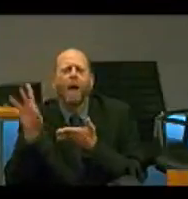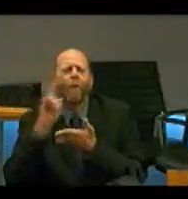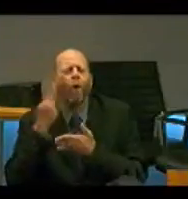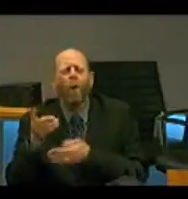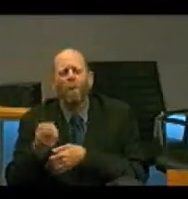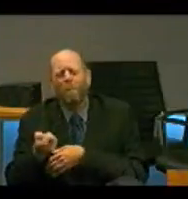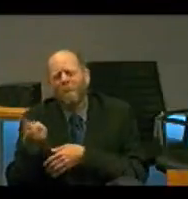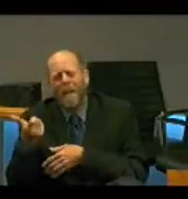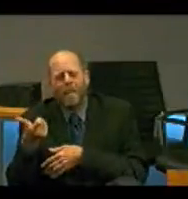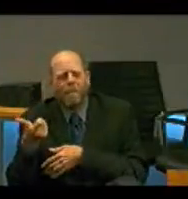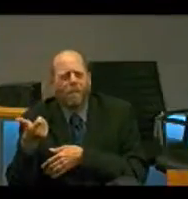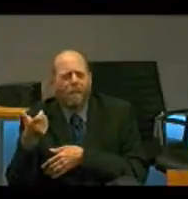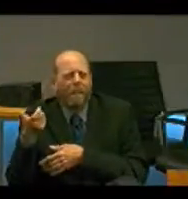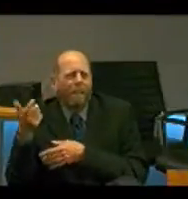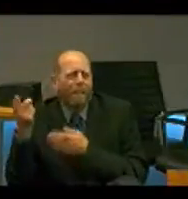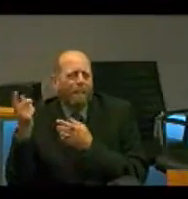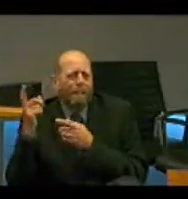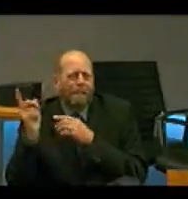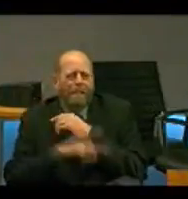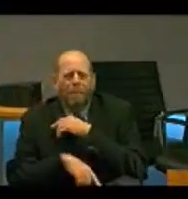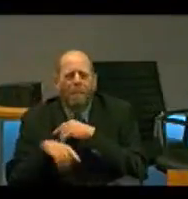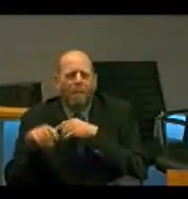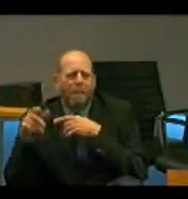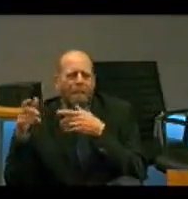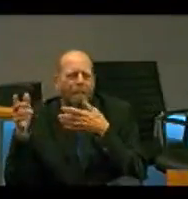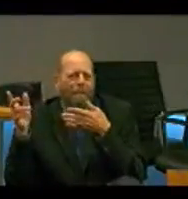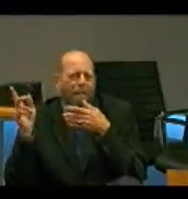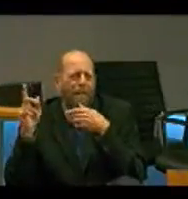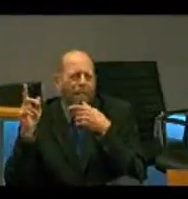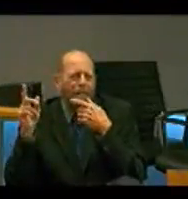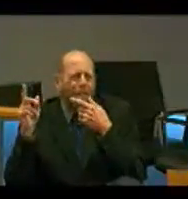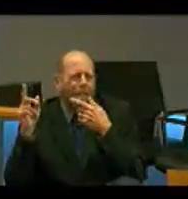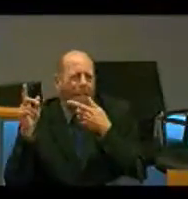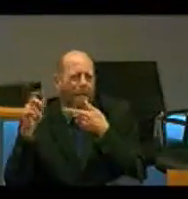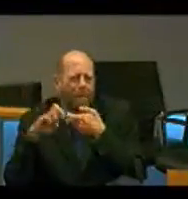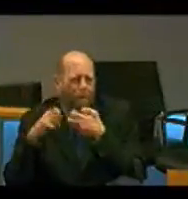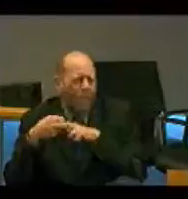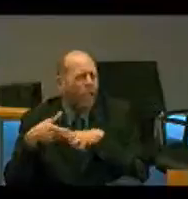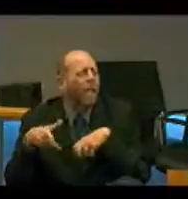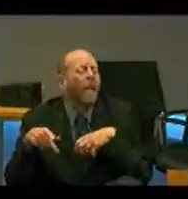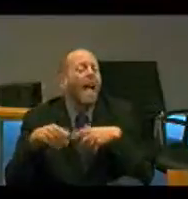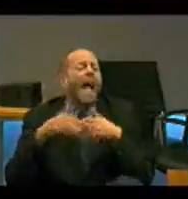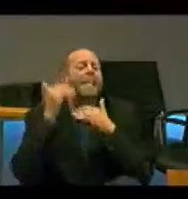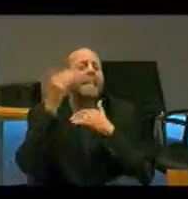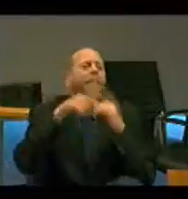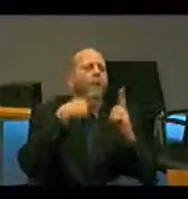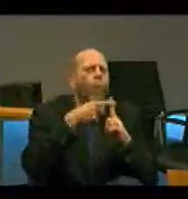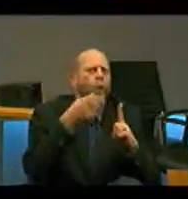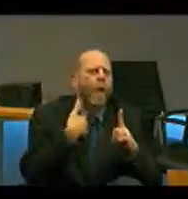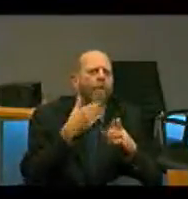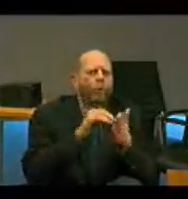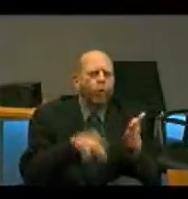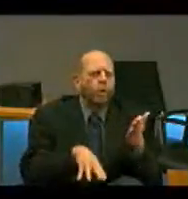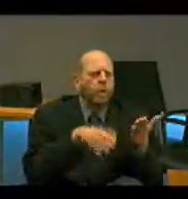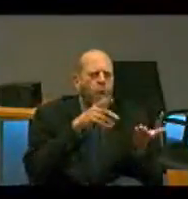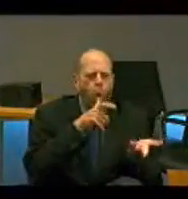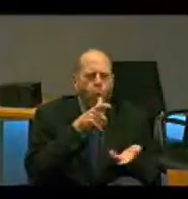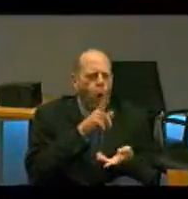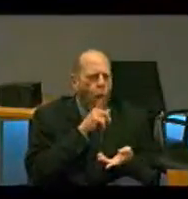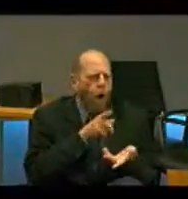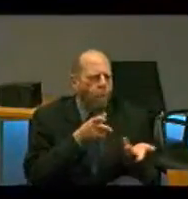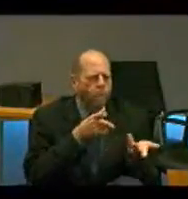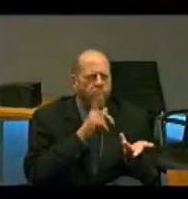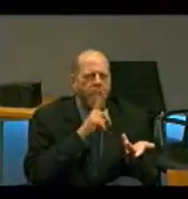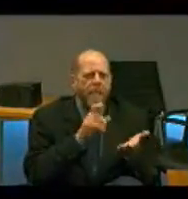minor disciplinary infractions, like the ones that Ms. Harper just mentioned. Excessive is when you have students who are